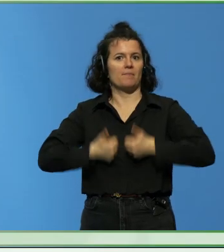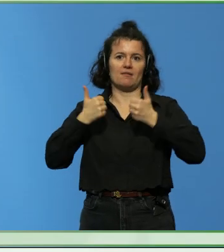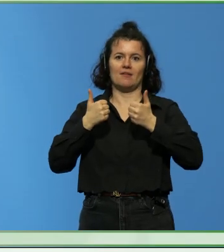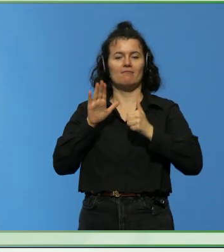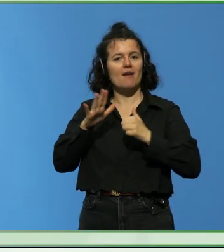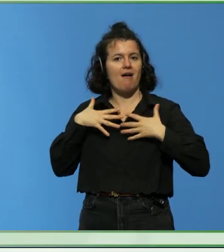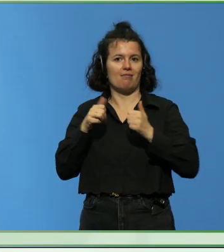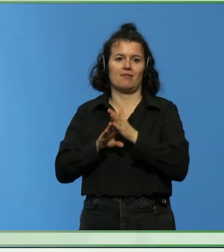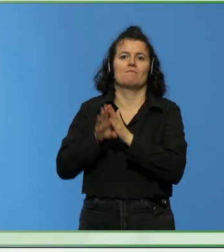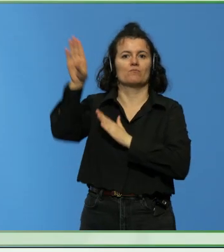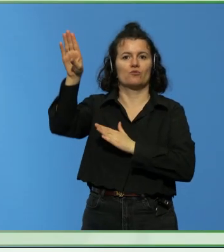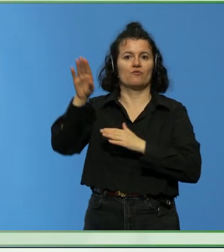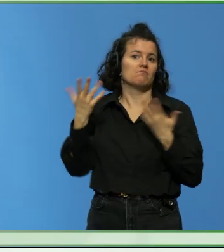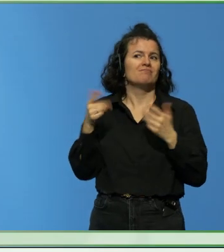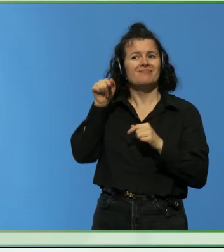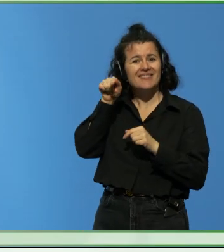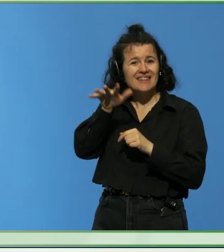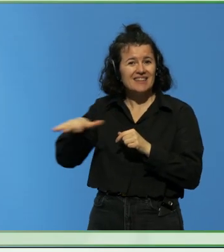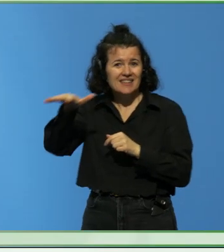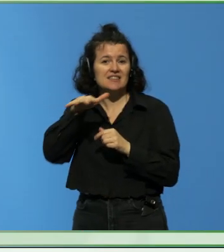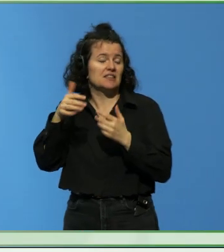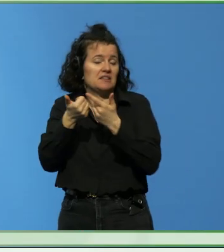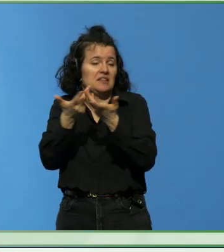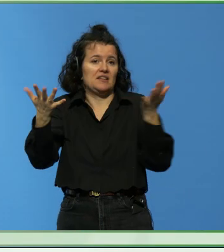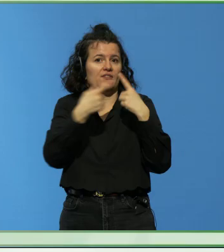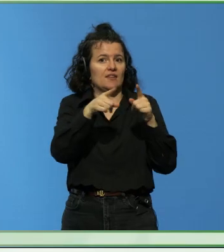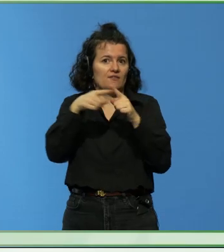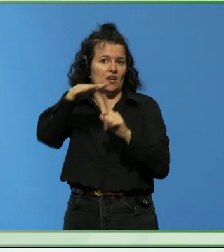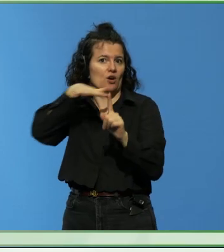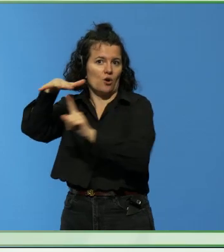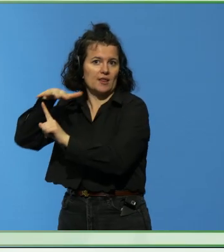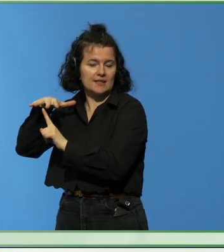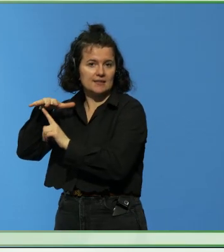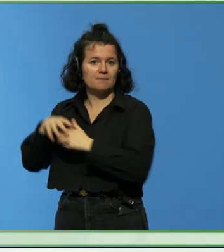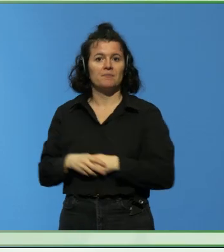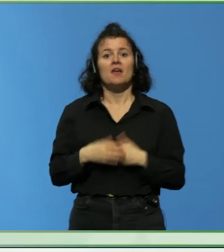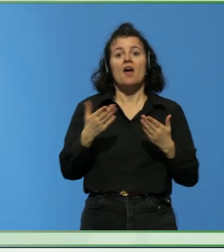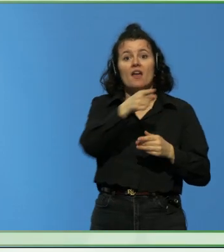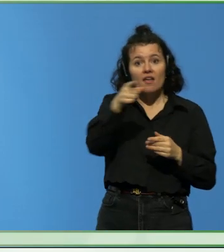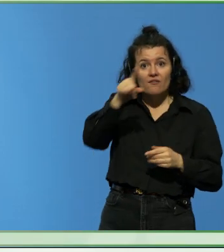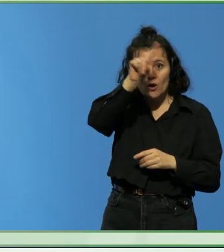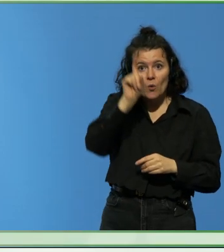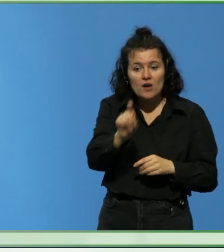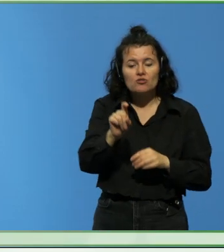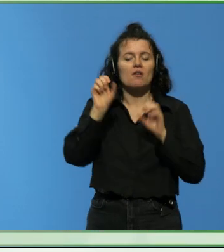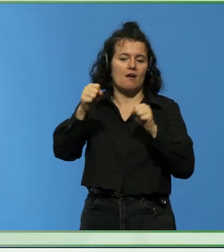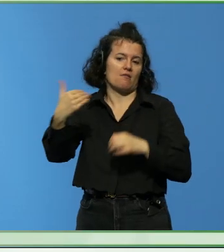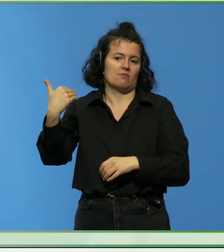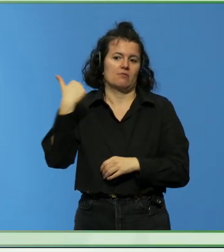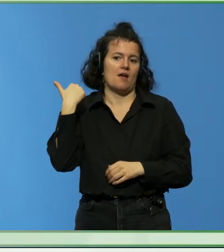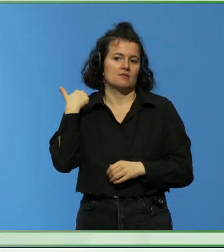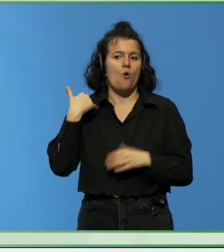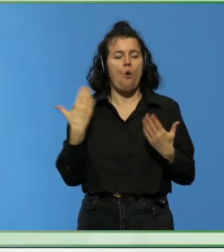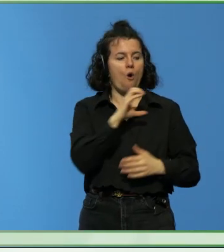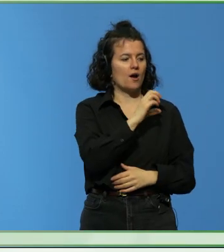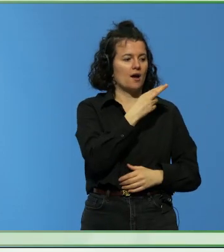email me, my colleague Elise, or Christy Urick, who works for World Vision America. If